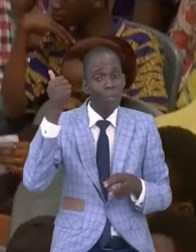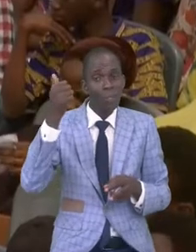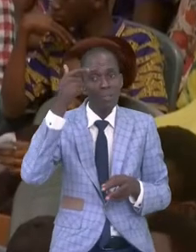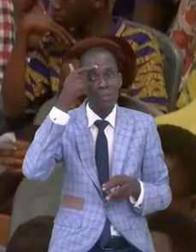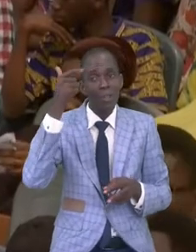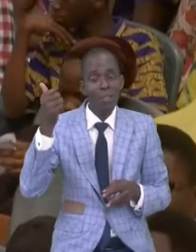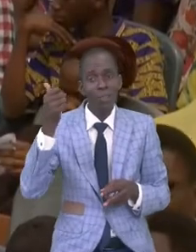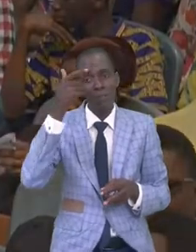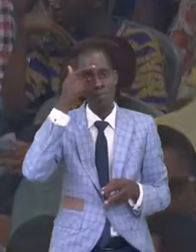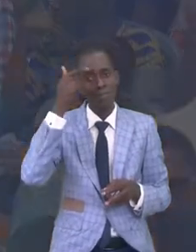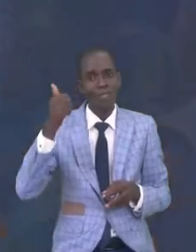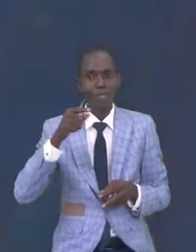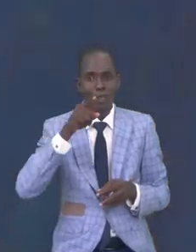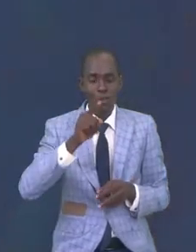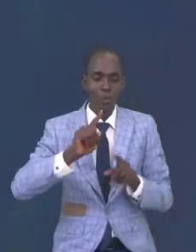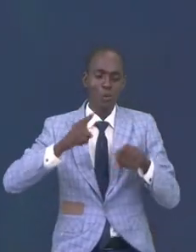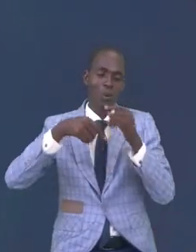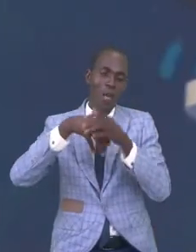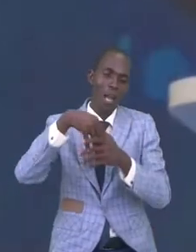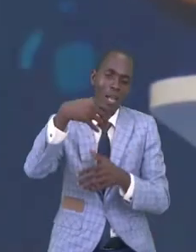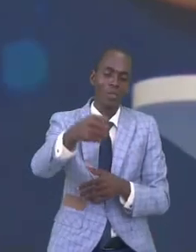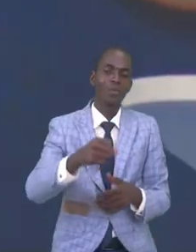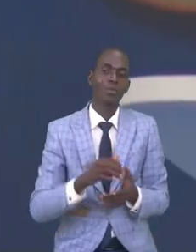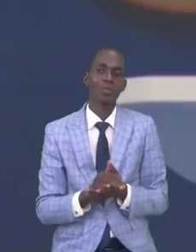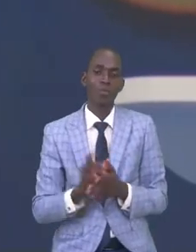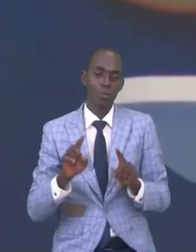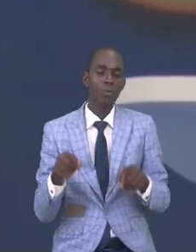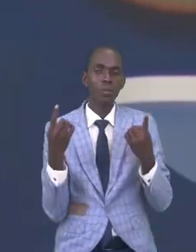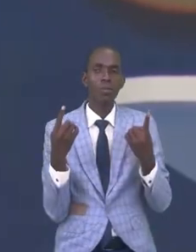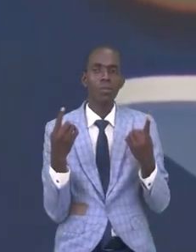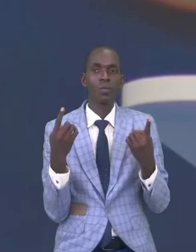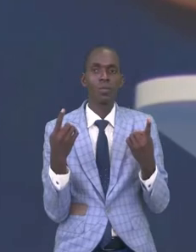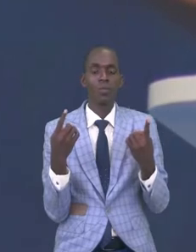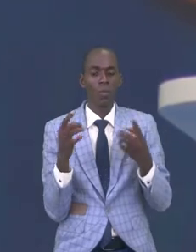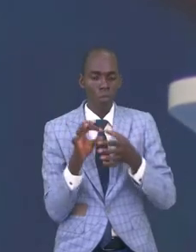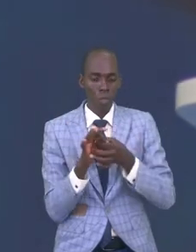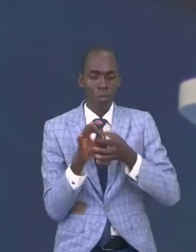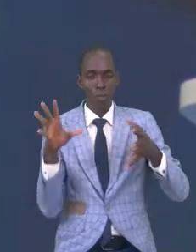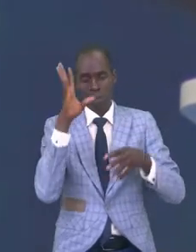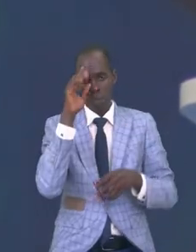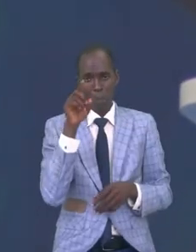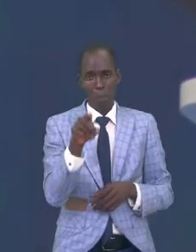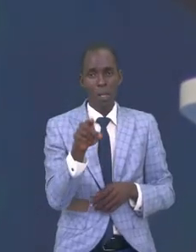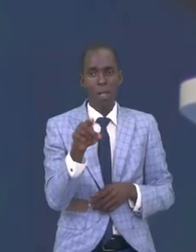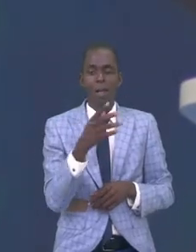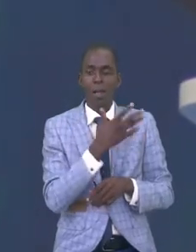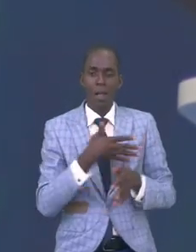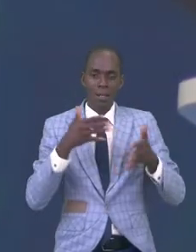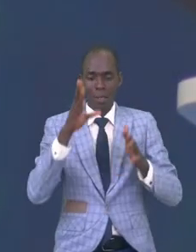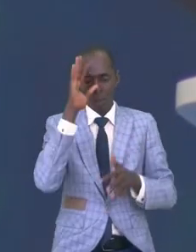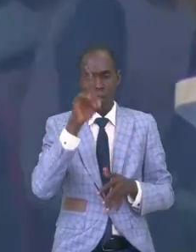Because you go forth. Go. Loose him and let him